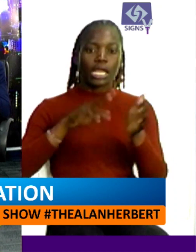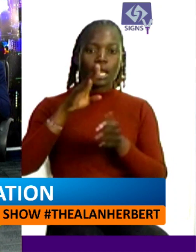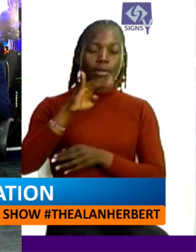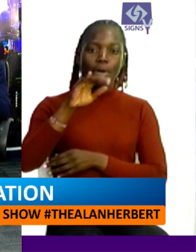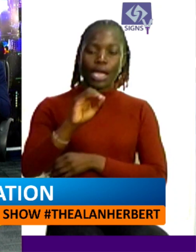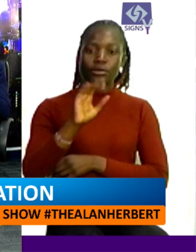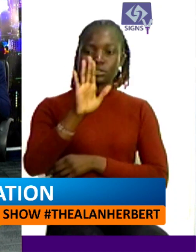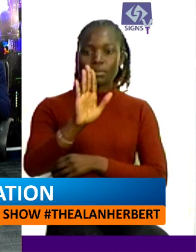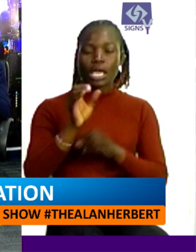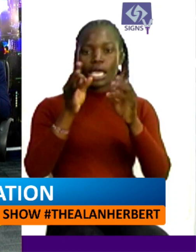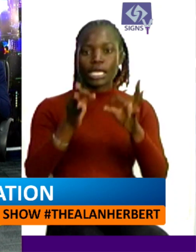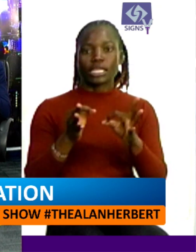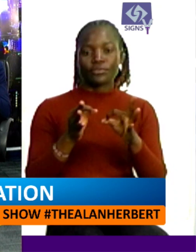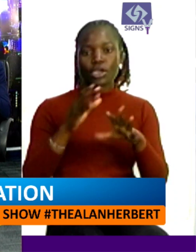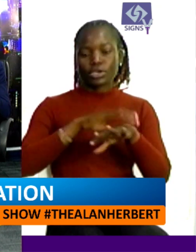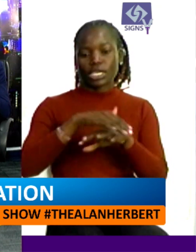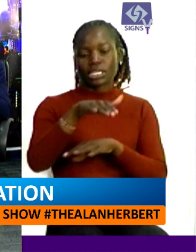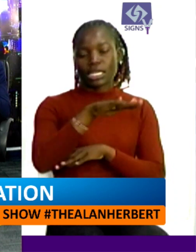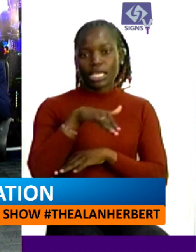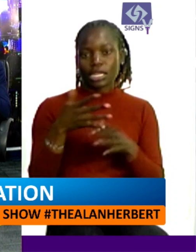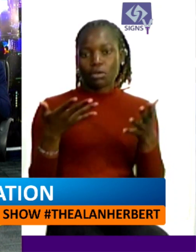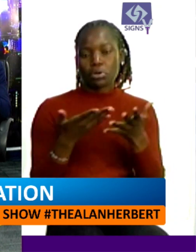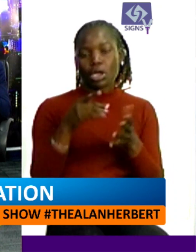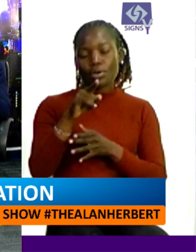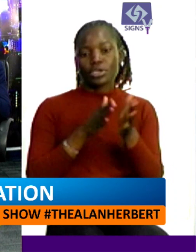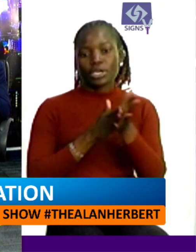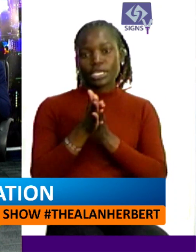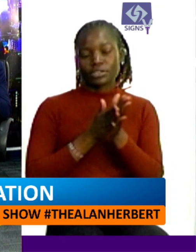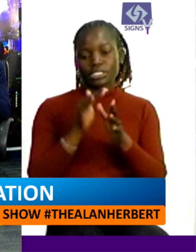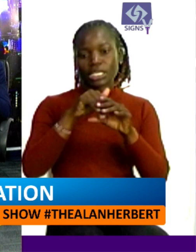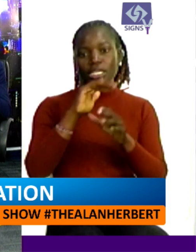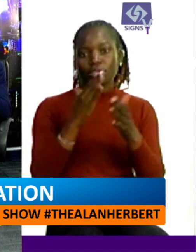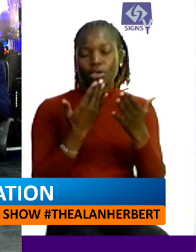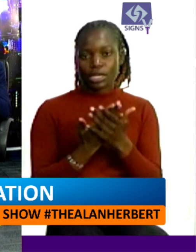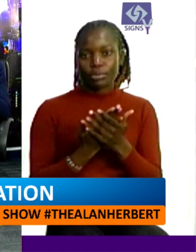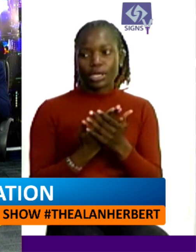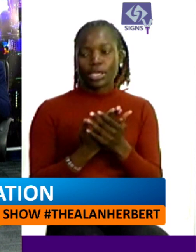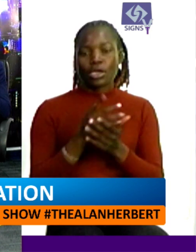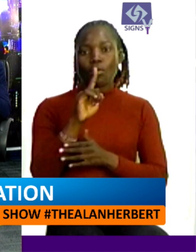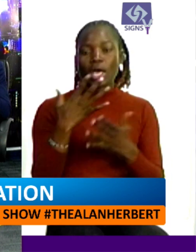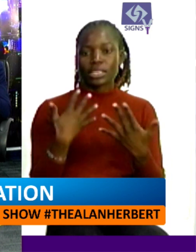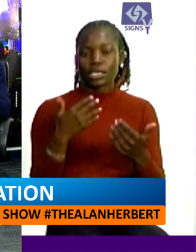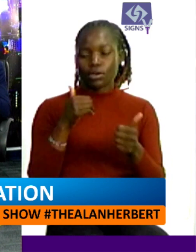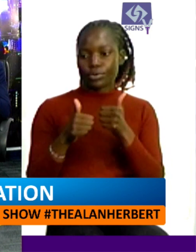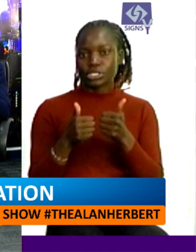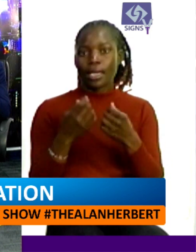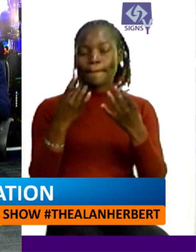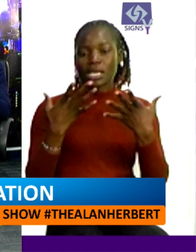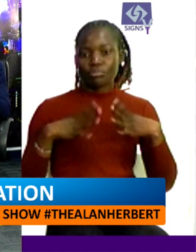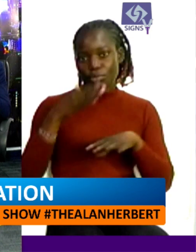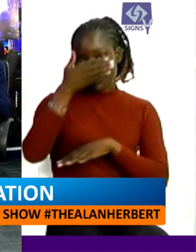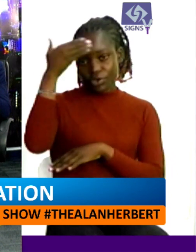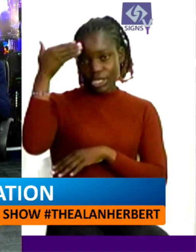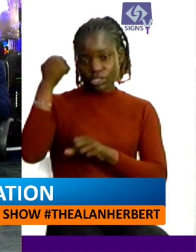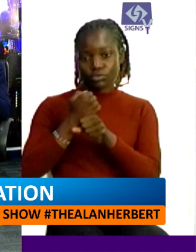you find an area that maybe you are interested in applying, you can. One thing that most people forget is to do